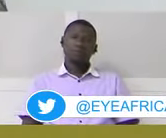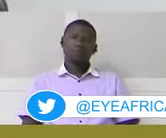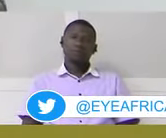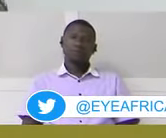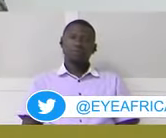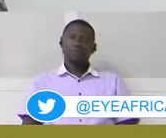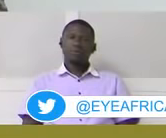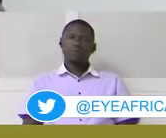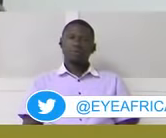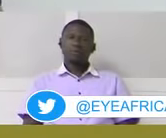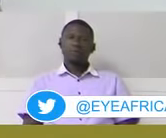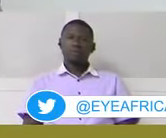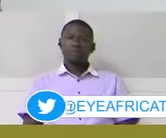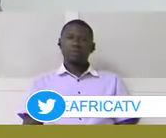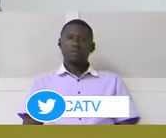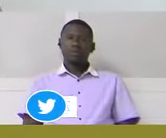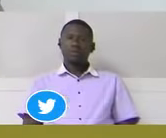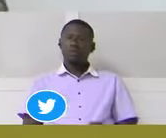So it wasn't facing